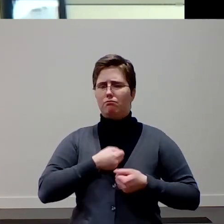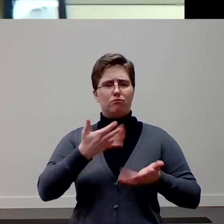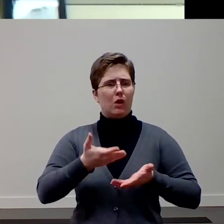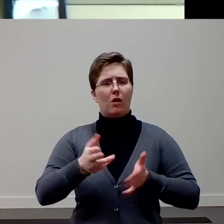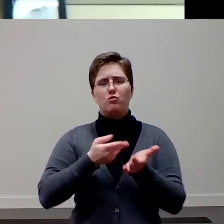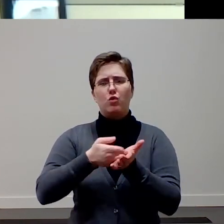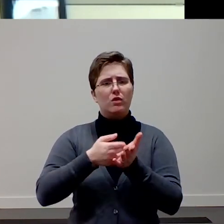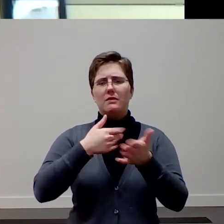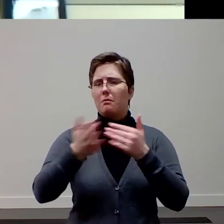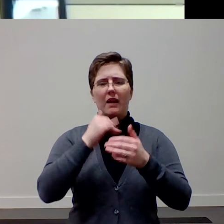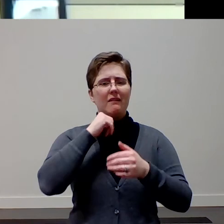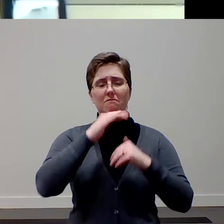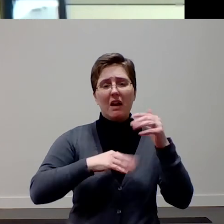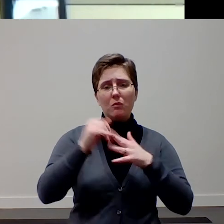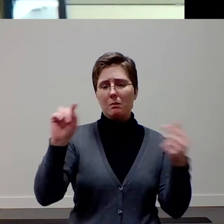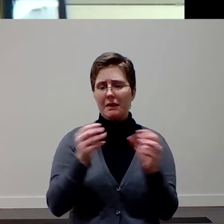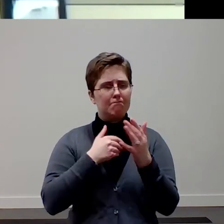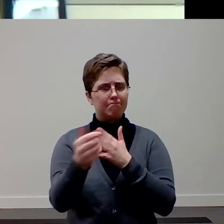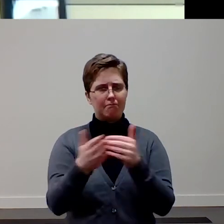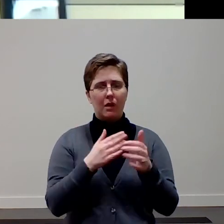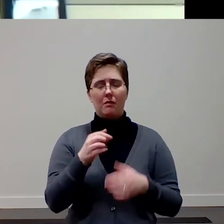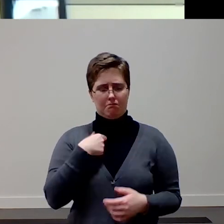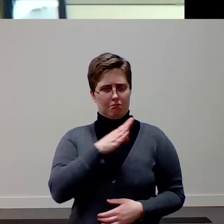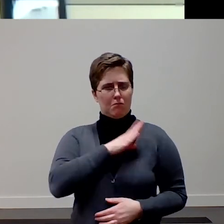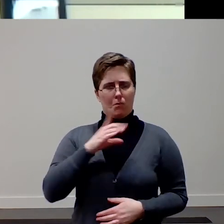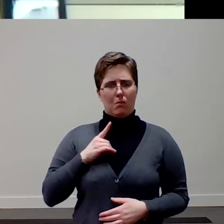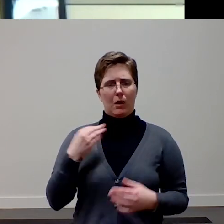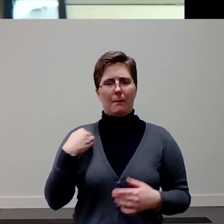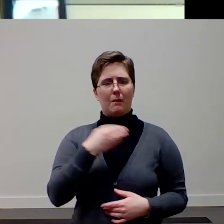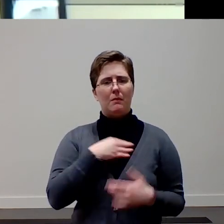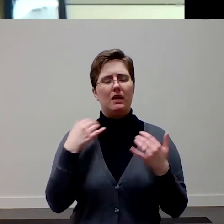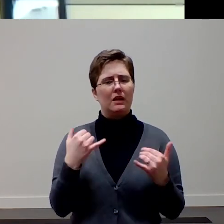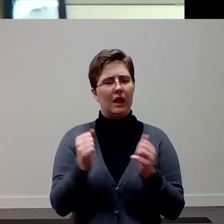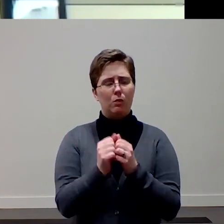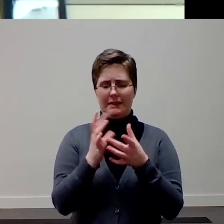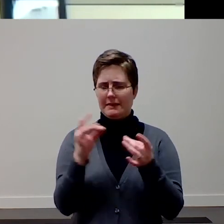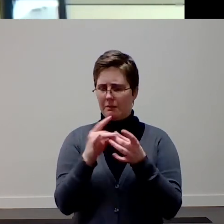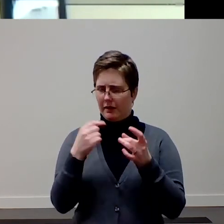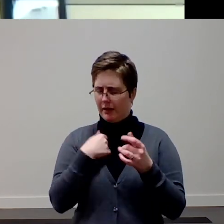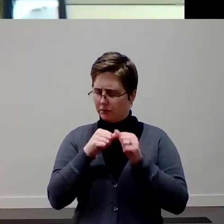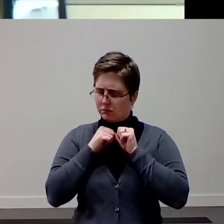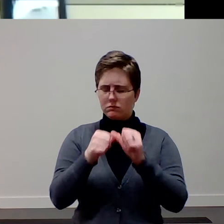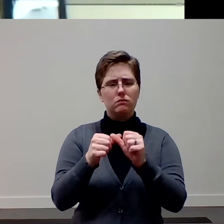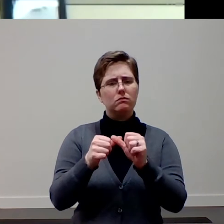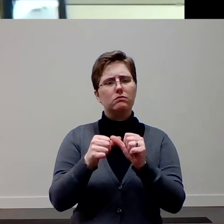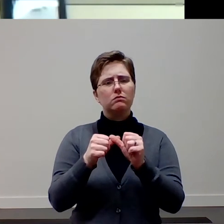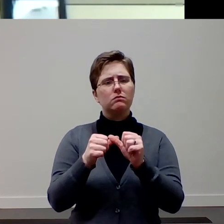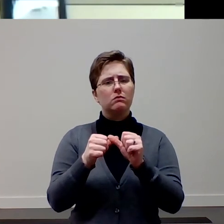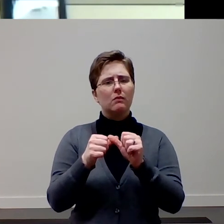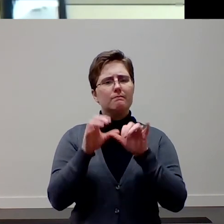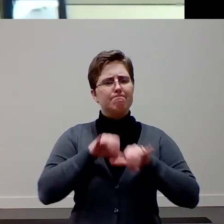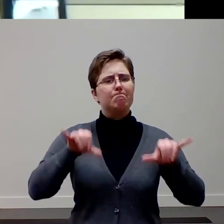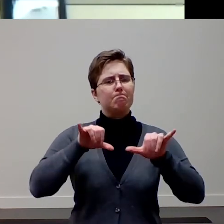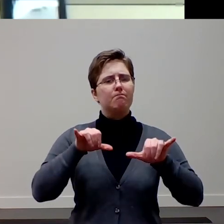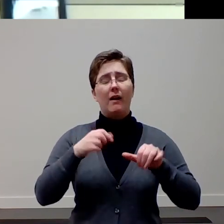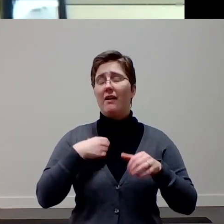low in wages and income, that will help. So that should also help us. But I caution you, when these numbers